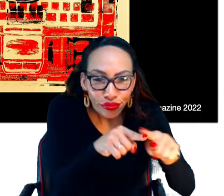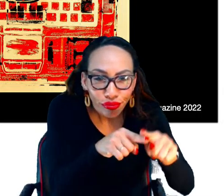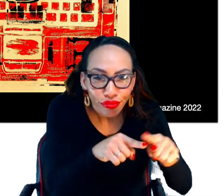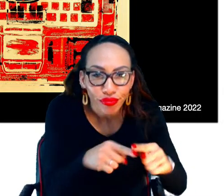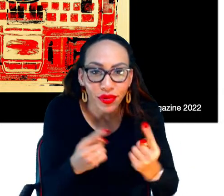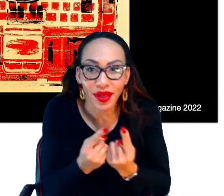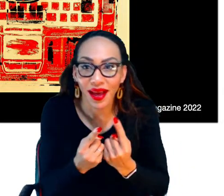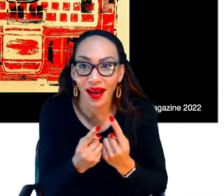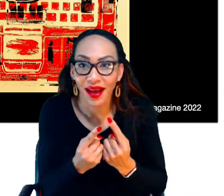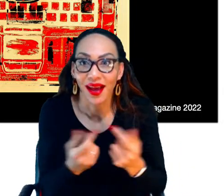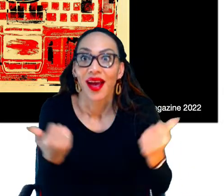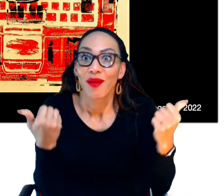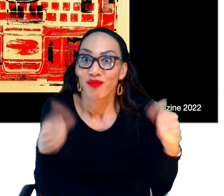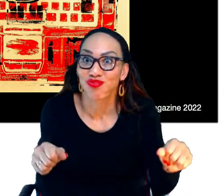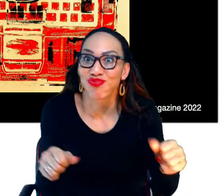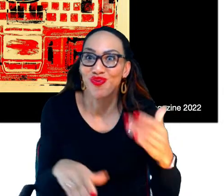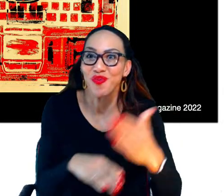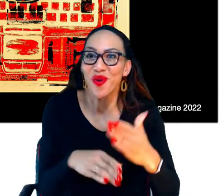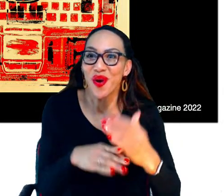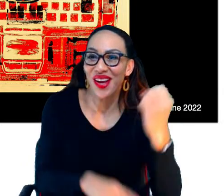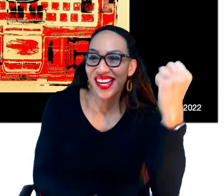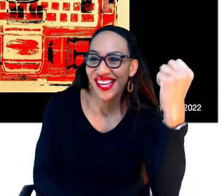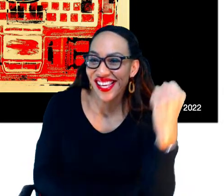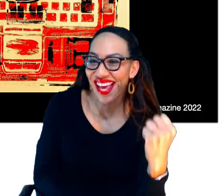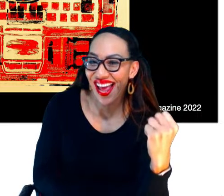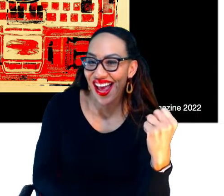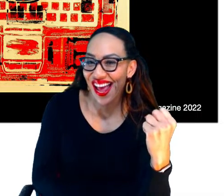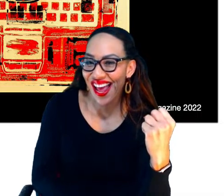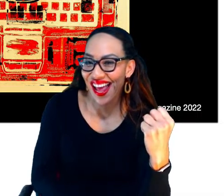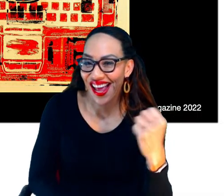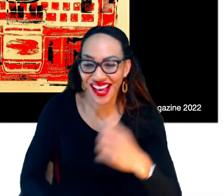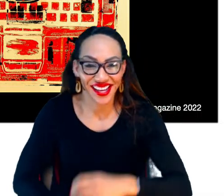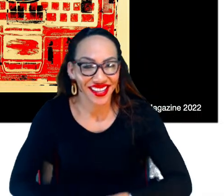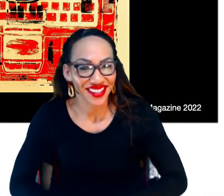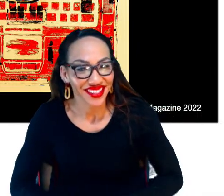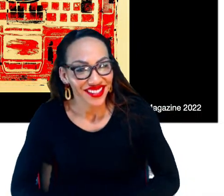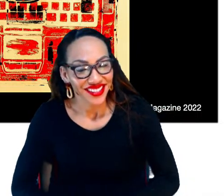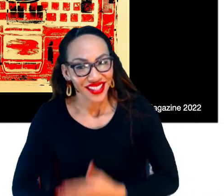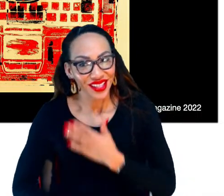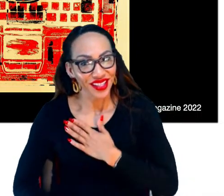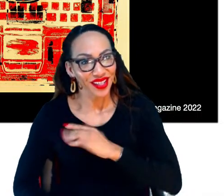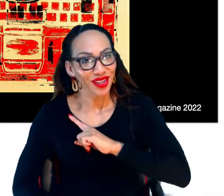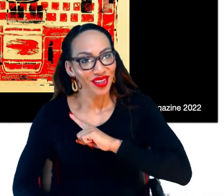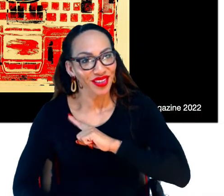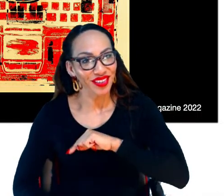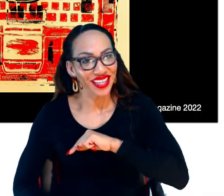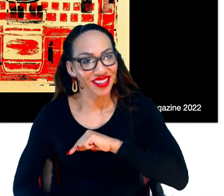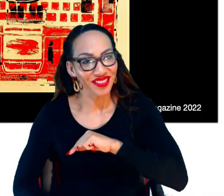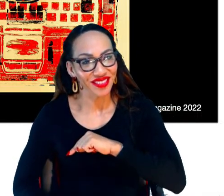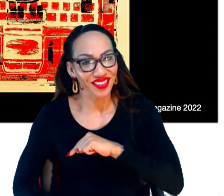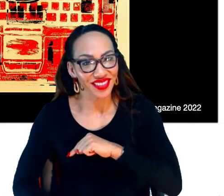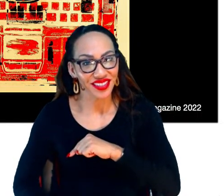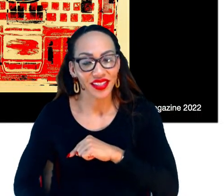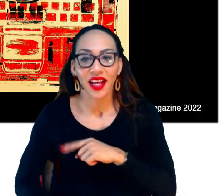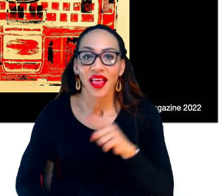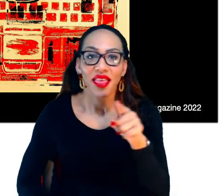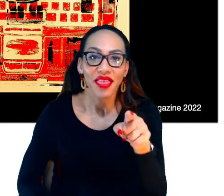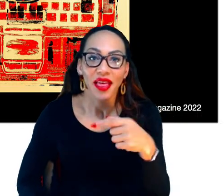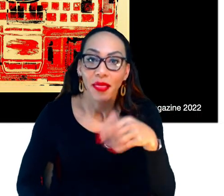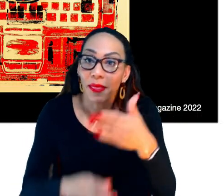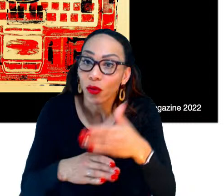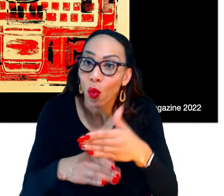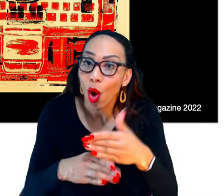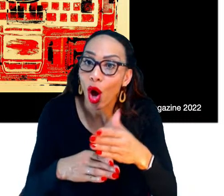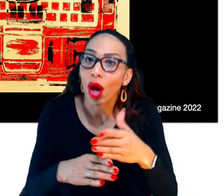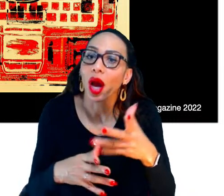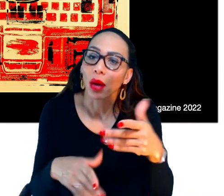Yeah. Oh, that's good. That's a relief. So this is the work I did with Container magazine. So this is the cover of